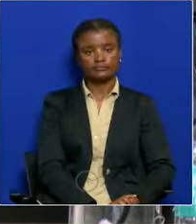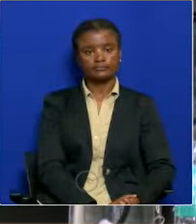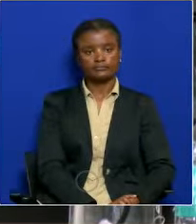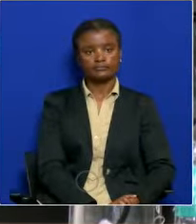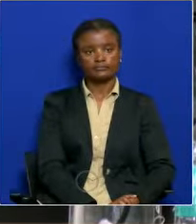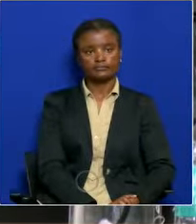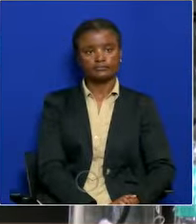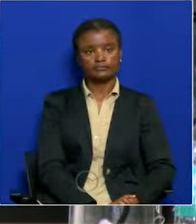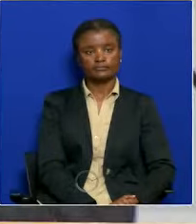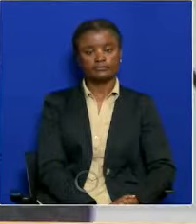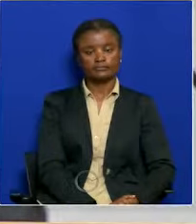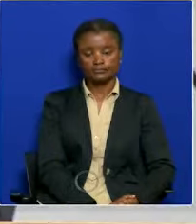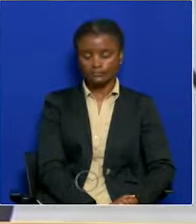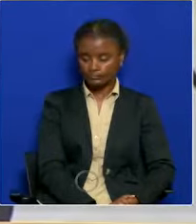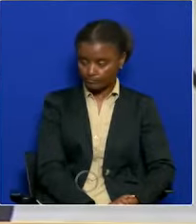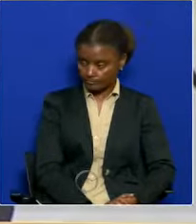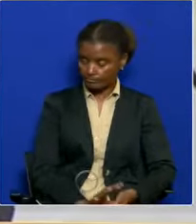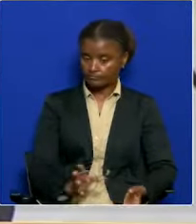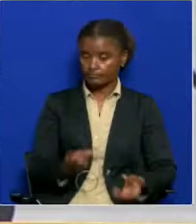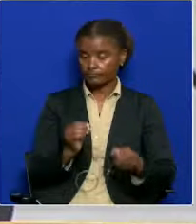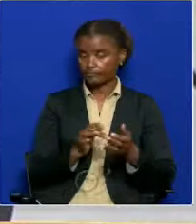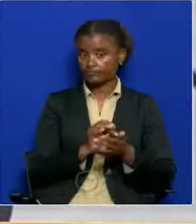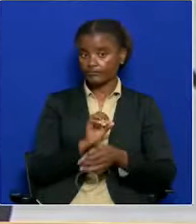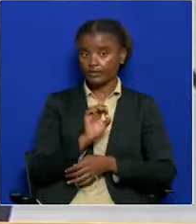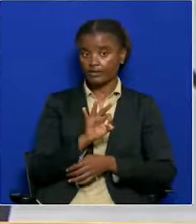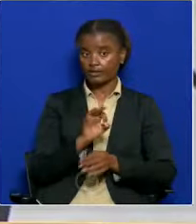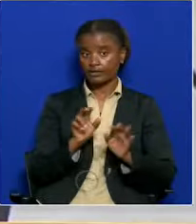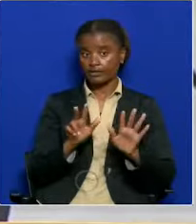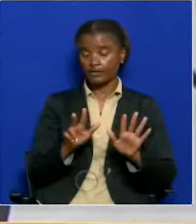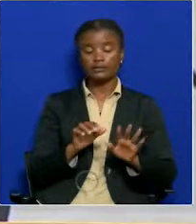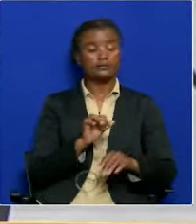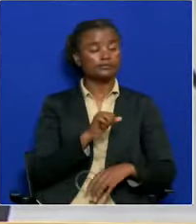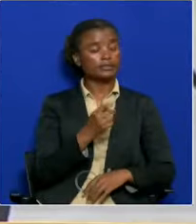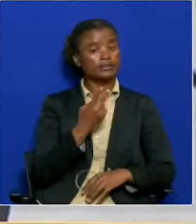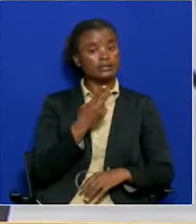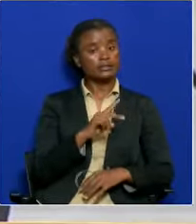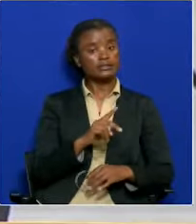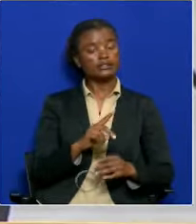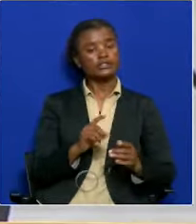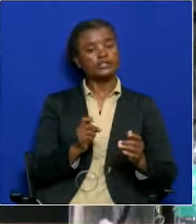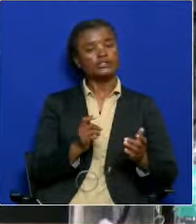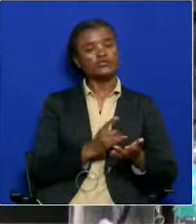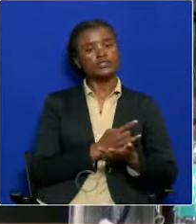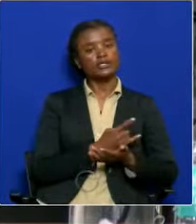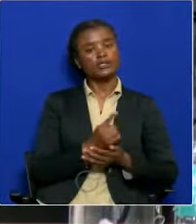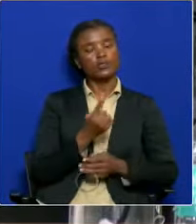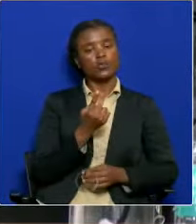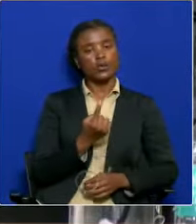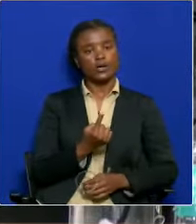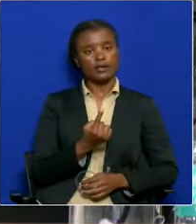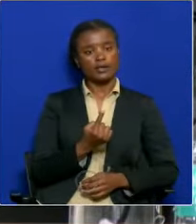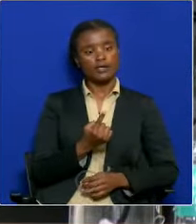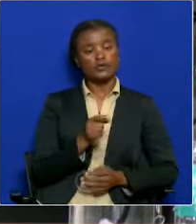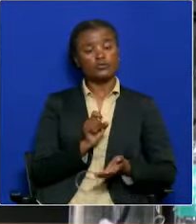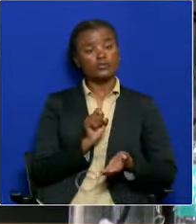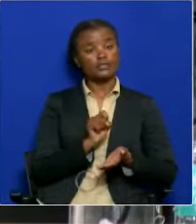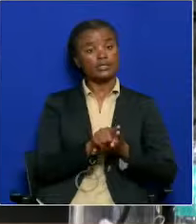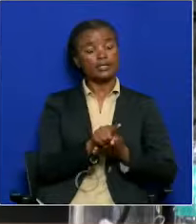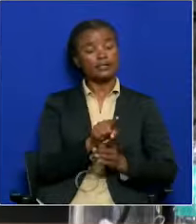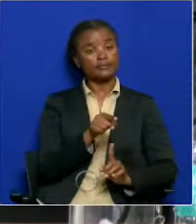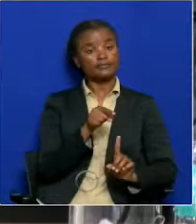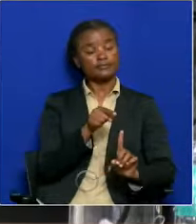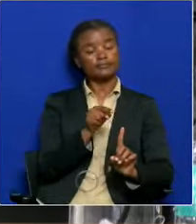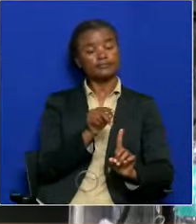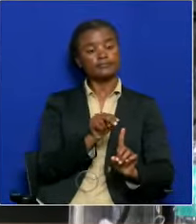I'm at 38. You'll see at chat 1, you send him, Surgeon Kosi,